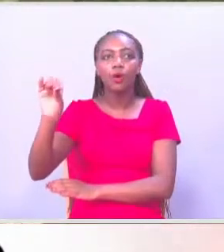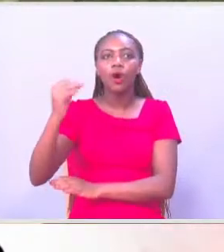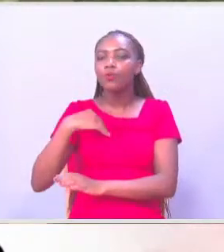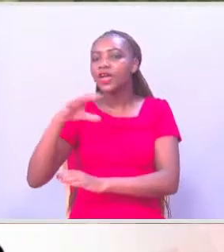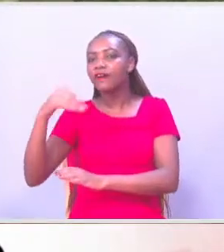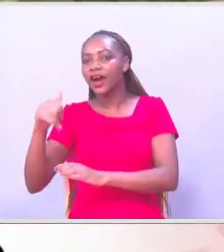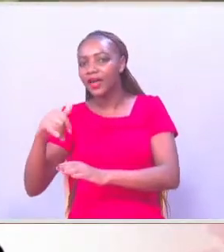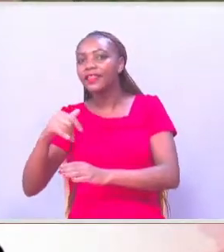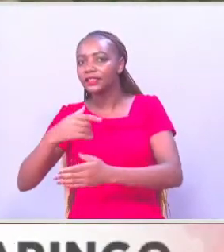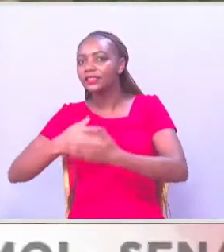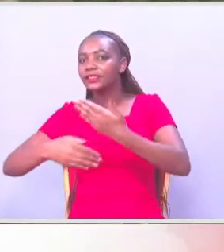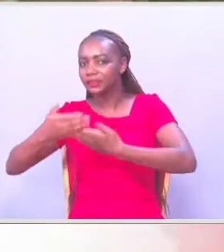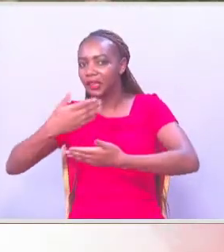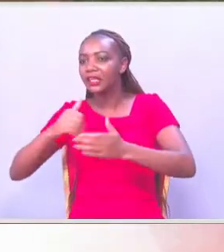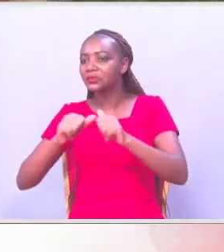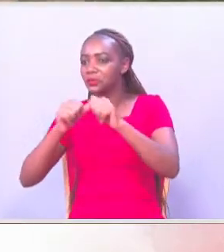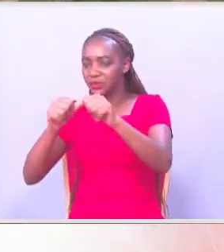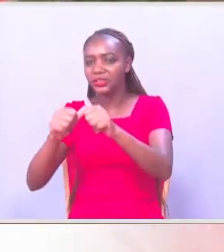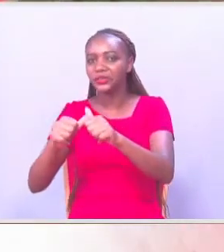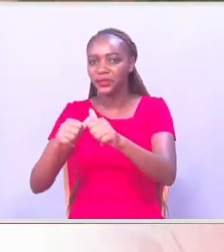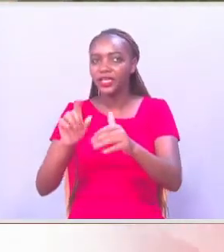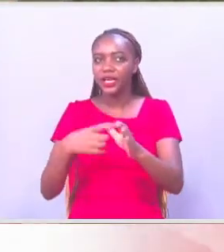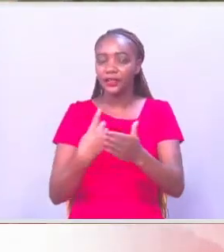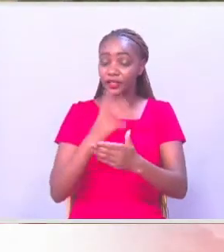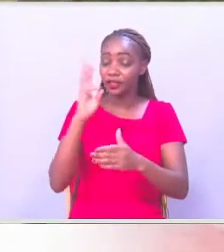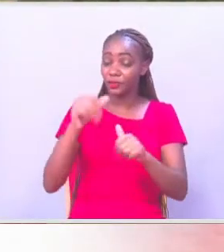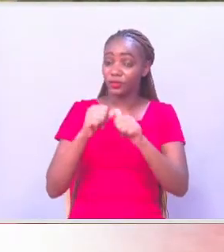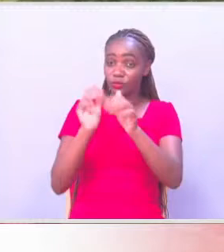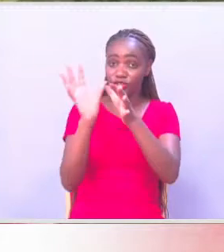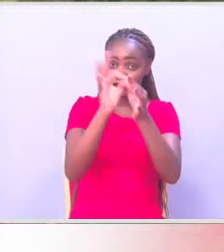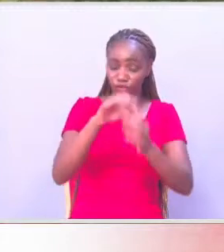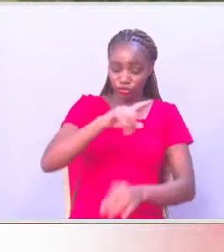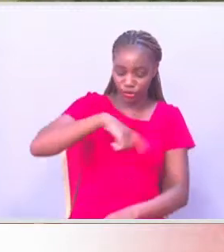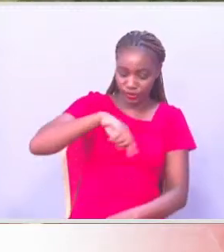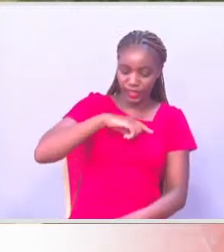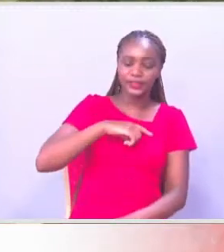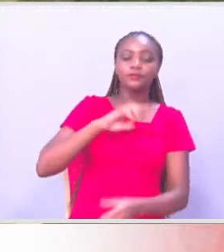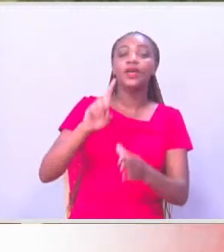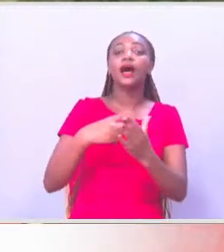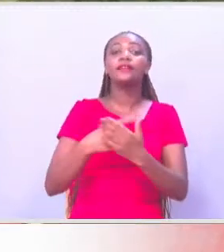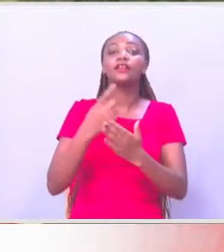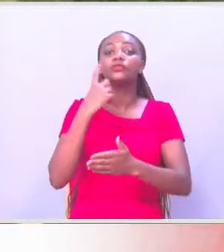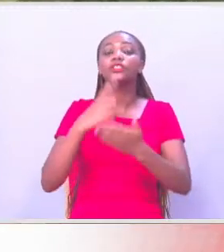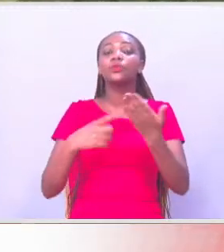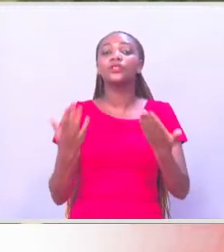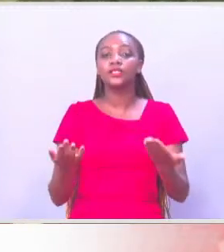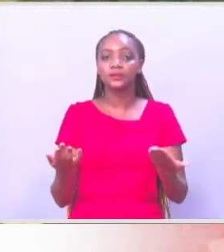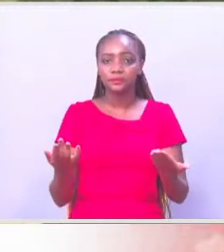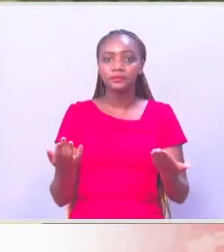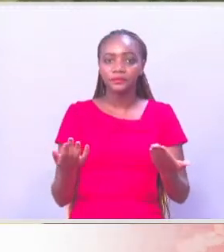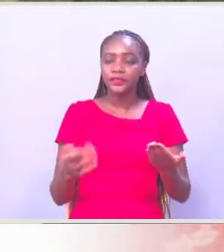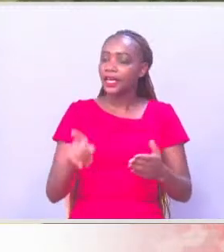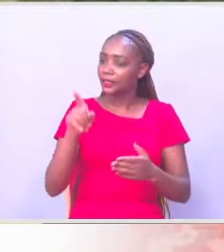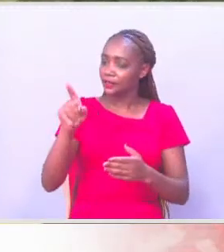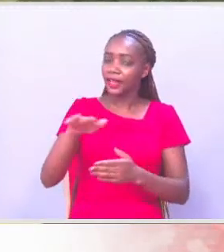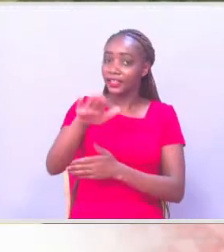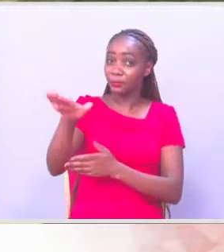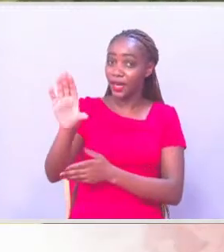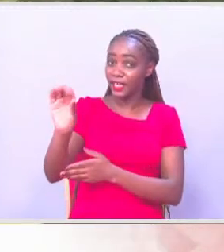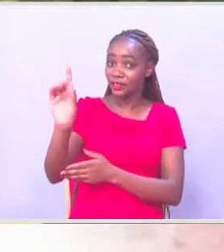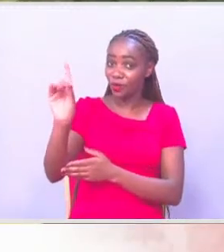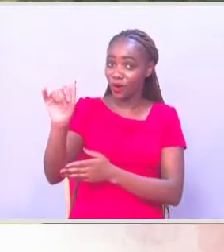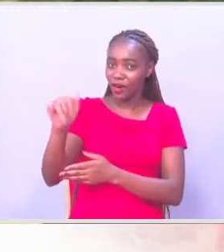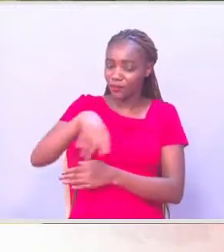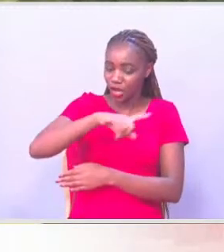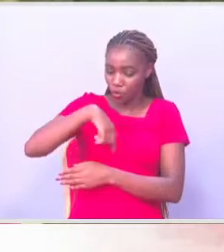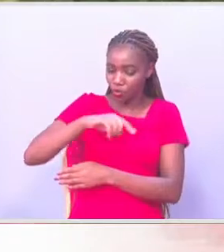we are doing our negotiations, wanaingia hiyo nyumba. Na tumesema katika hiyo nyumba ndio